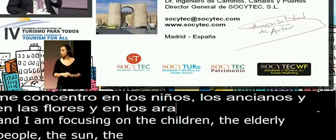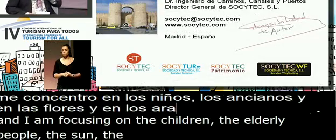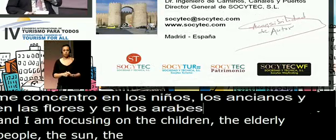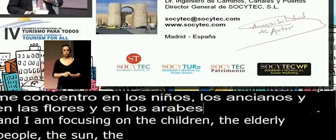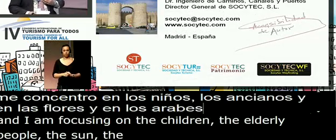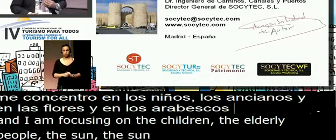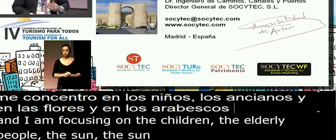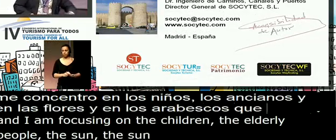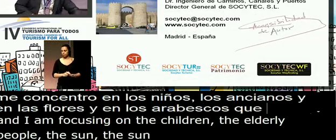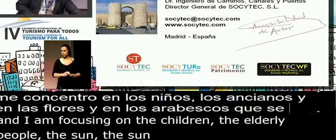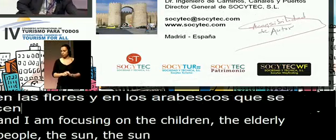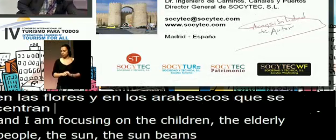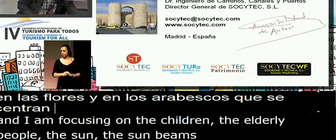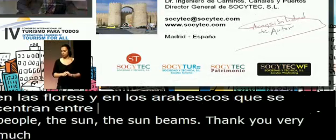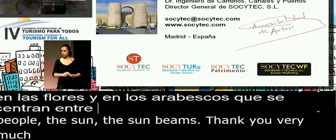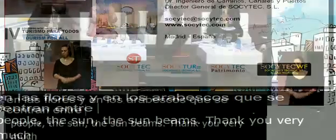Thank you very much.